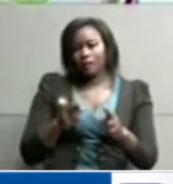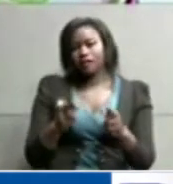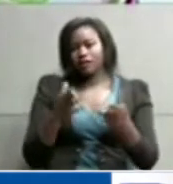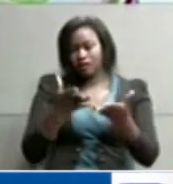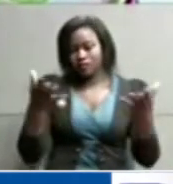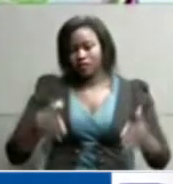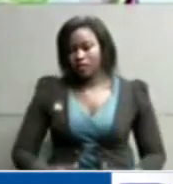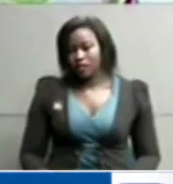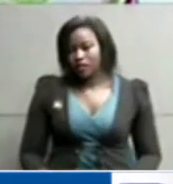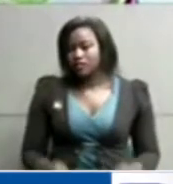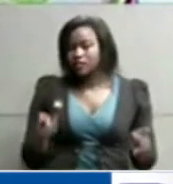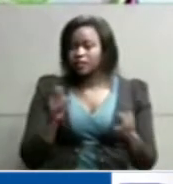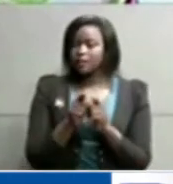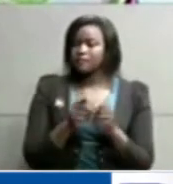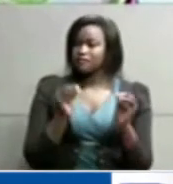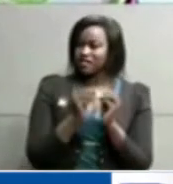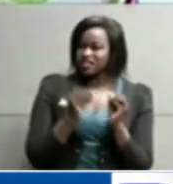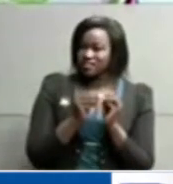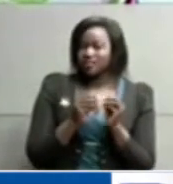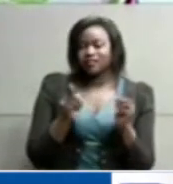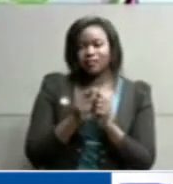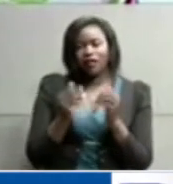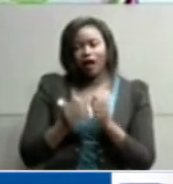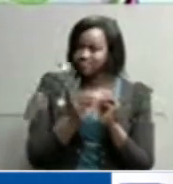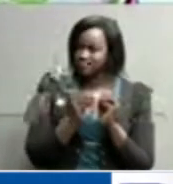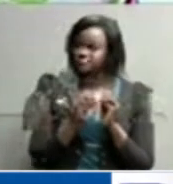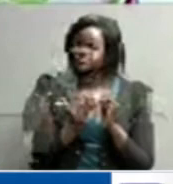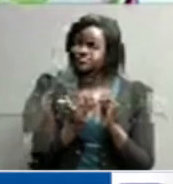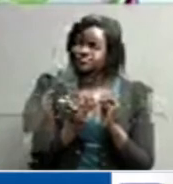the religious meeting, and then afterwards